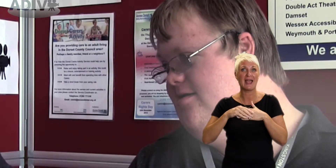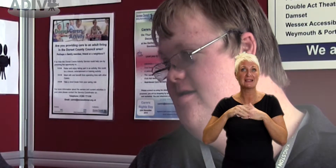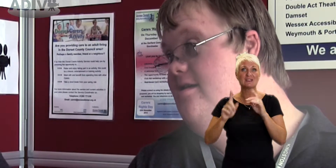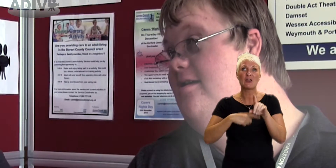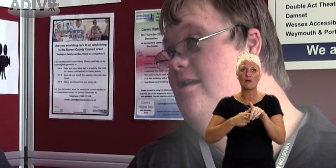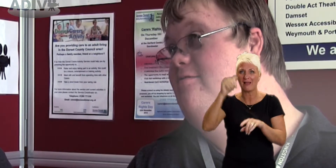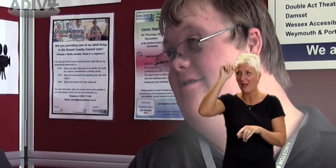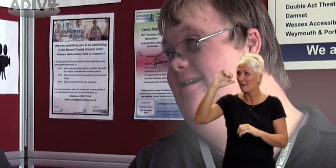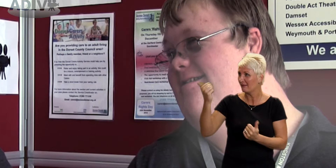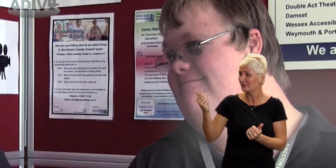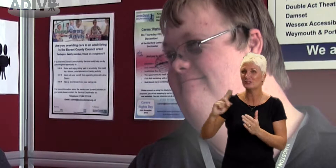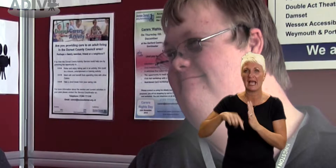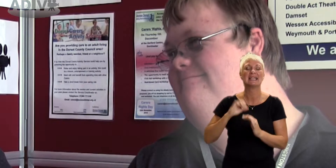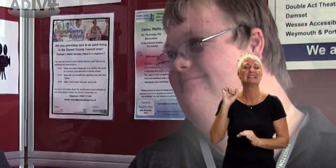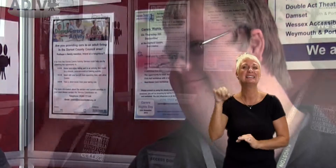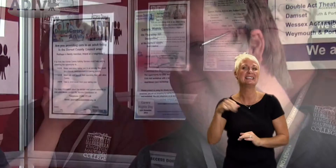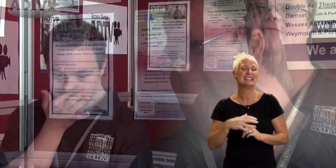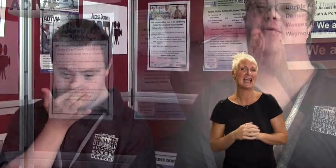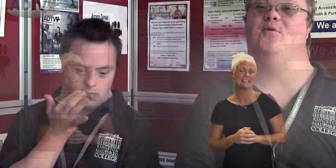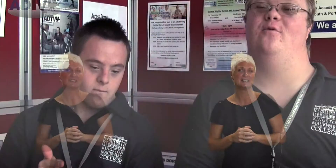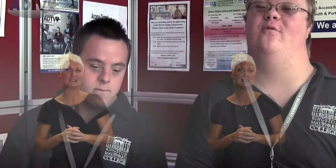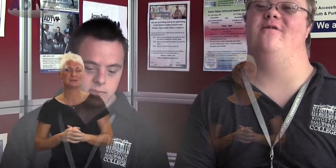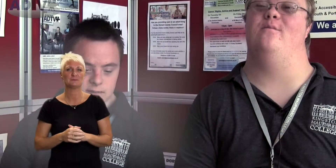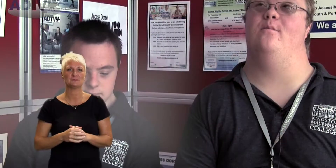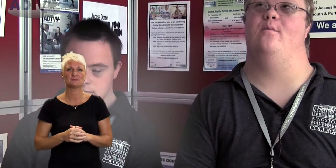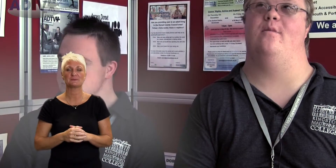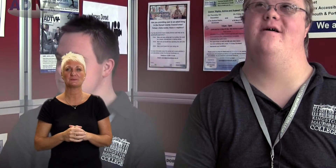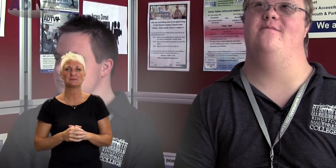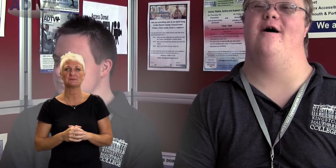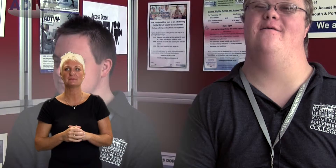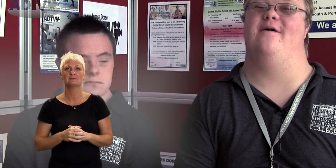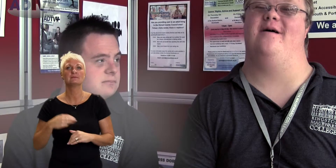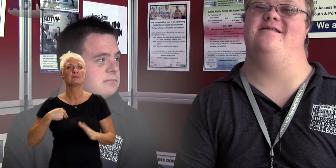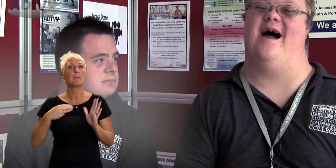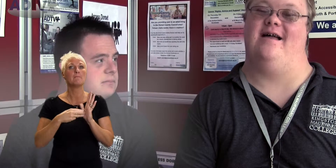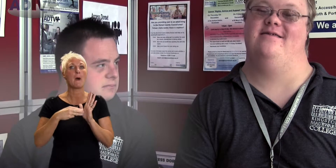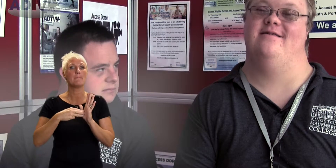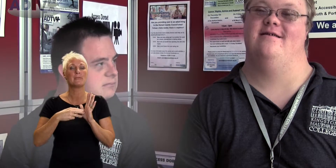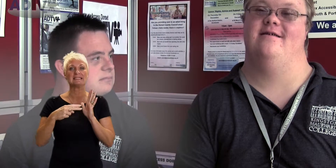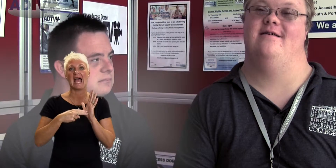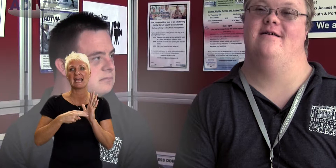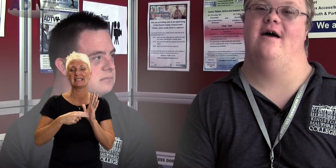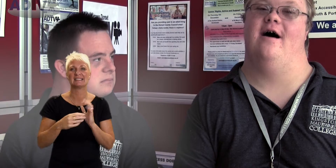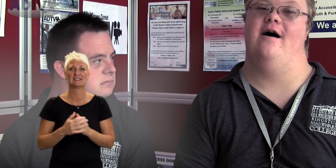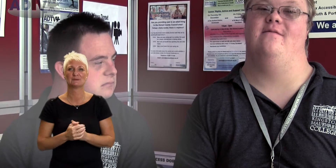haven't we Jack yes we did my mum and my nan